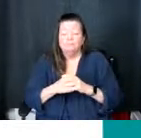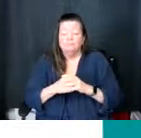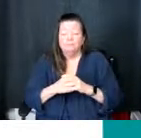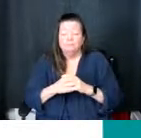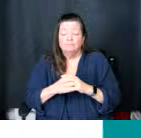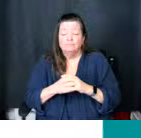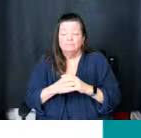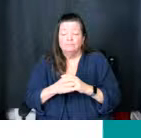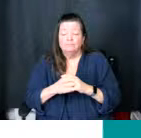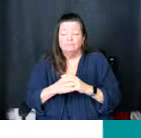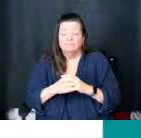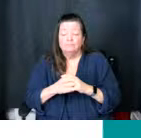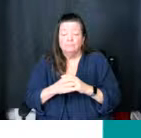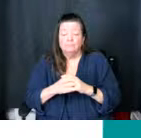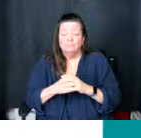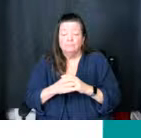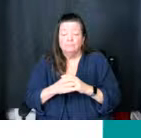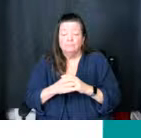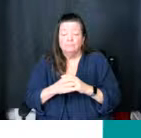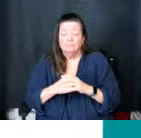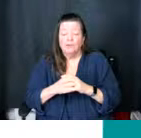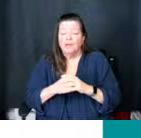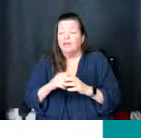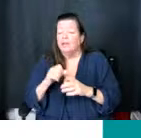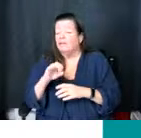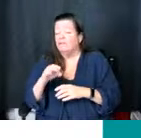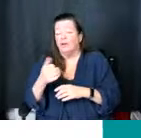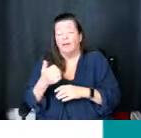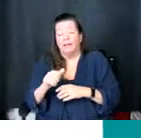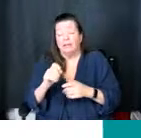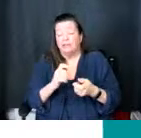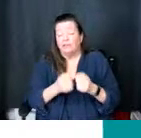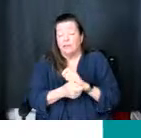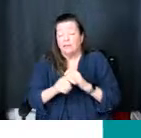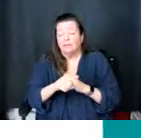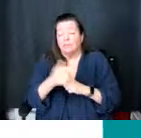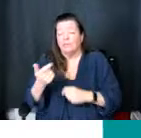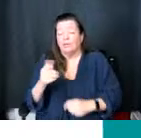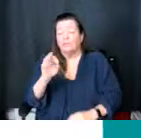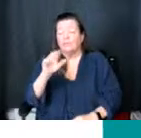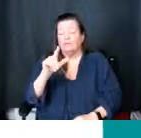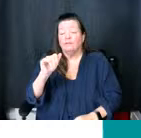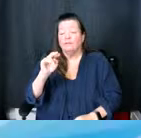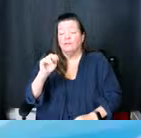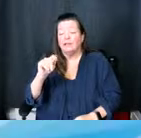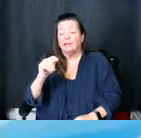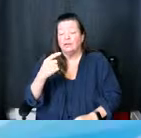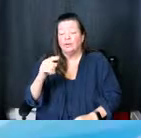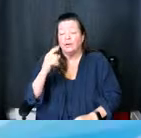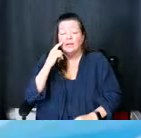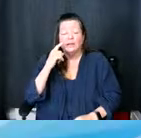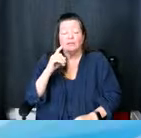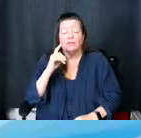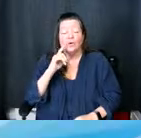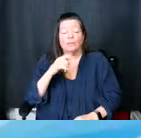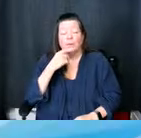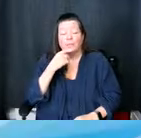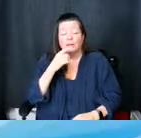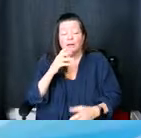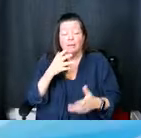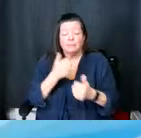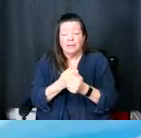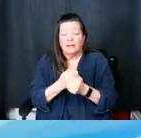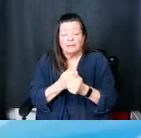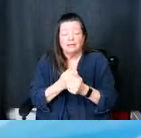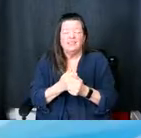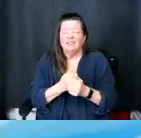Please do let me know if that changes. With that, we'll turn it over to Frank Green for a program update. Thank you, Jonelle. I'll try to keep